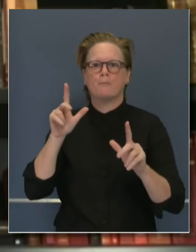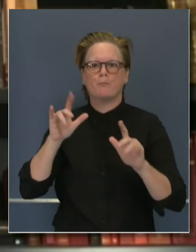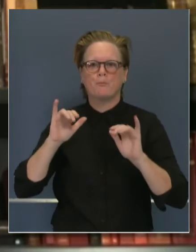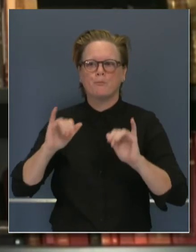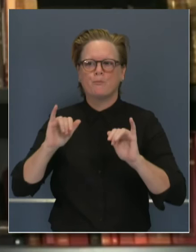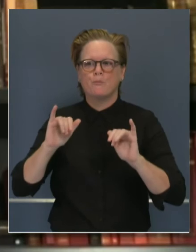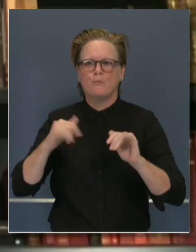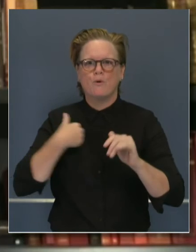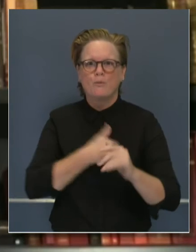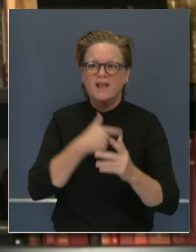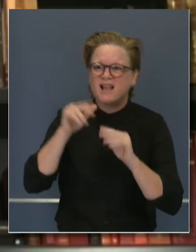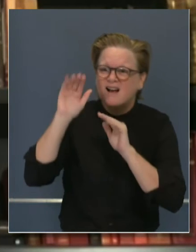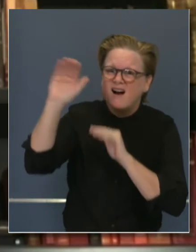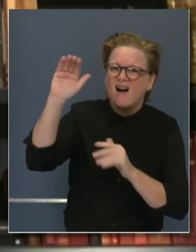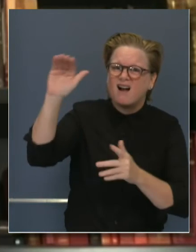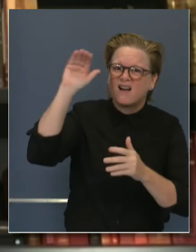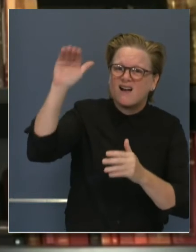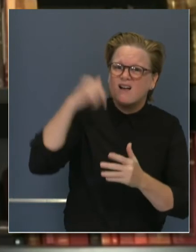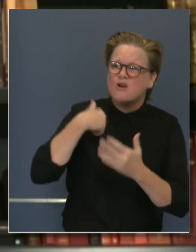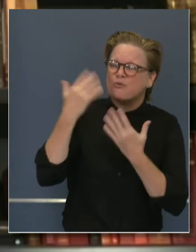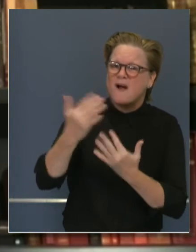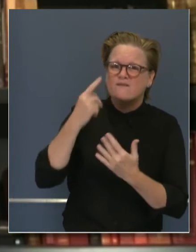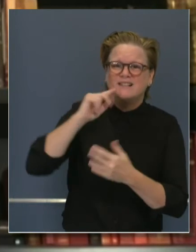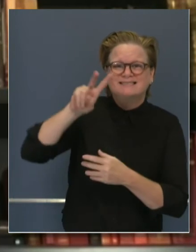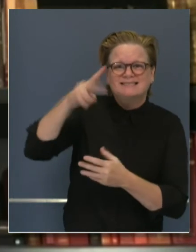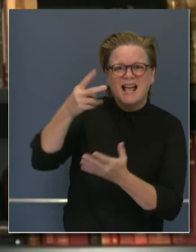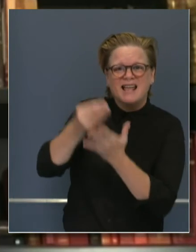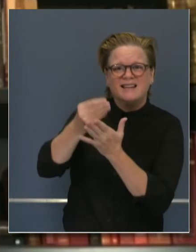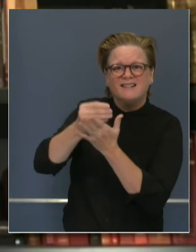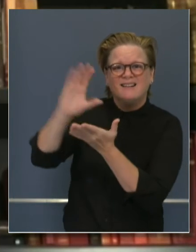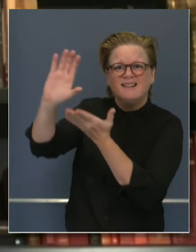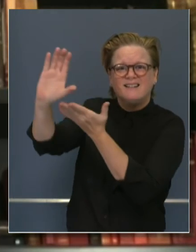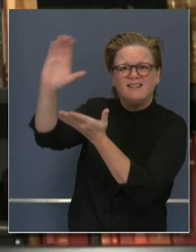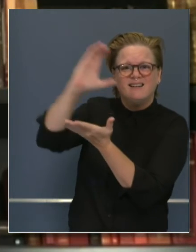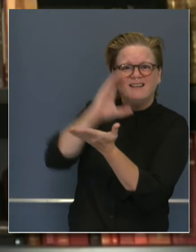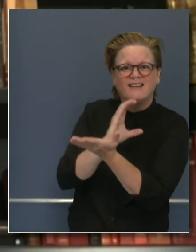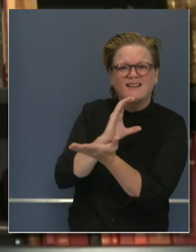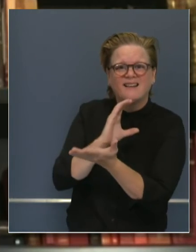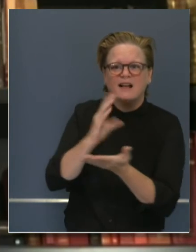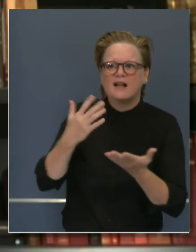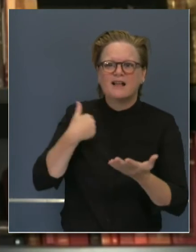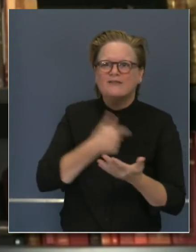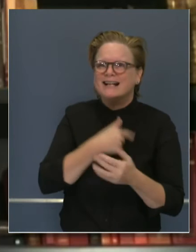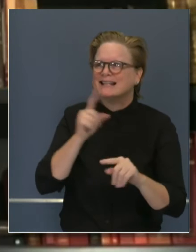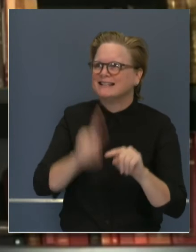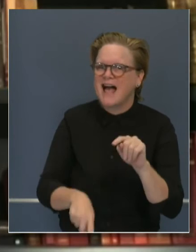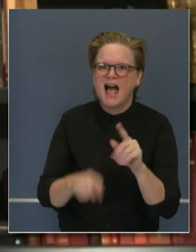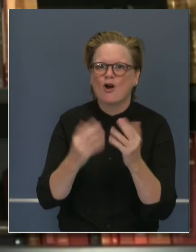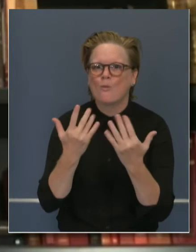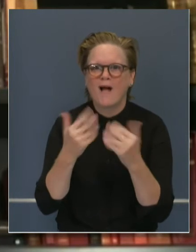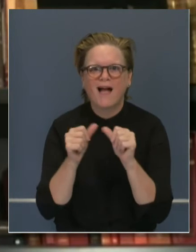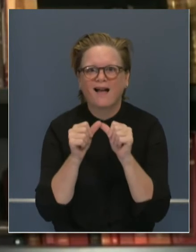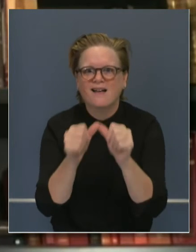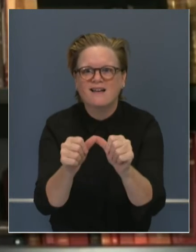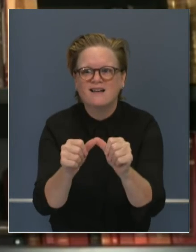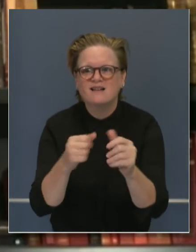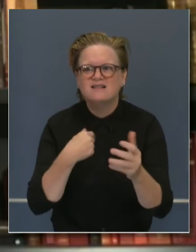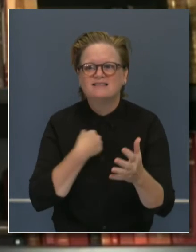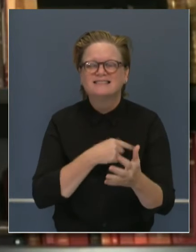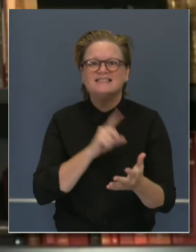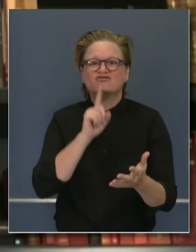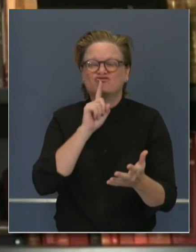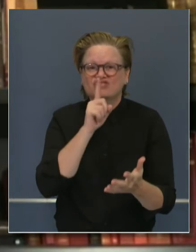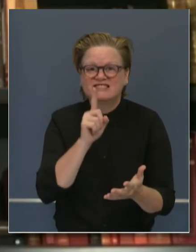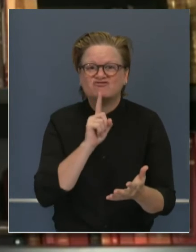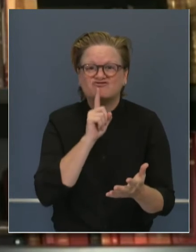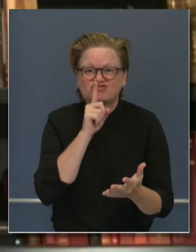stimulus. Days are becoming weeks, weeks becoming months. We are at peril at the end of this